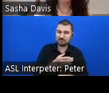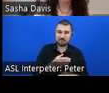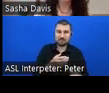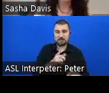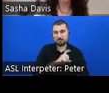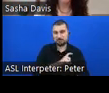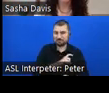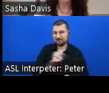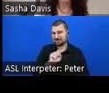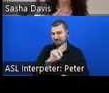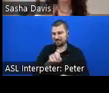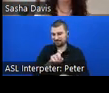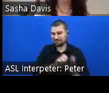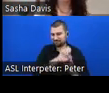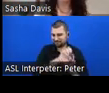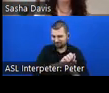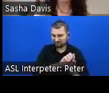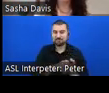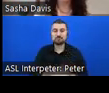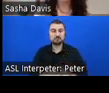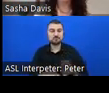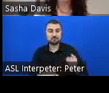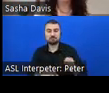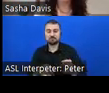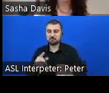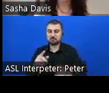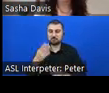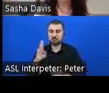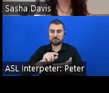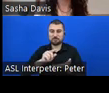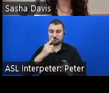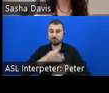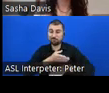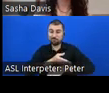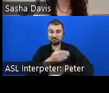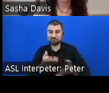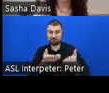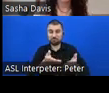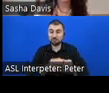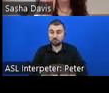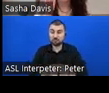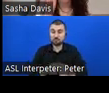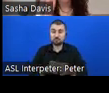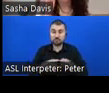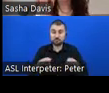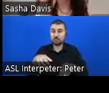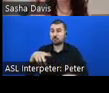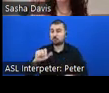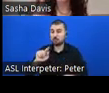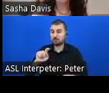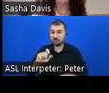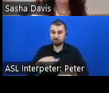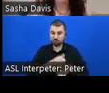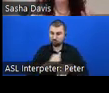elevator. Here I'm showing the blueprints for the renovation. They did keep the floor plates intact, but that was really one of the